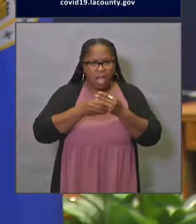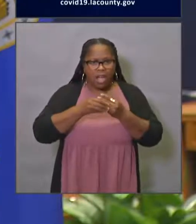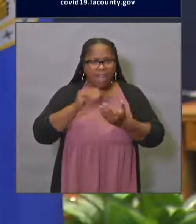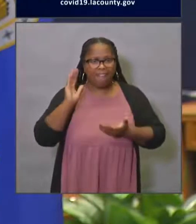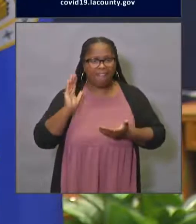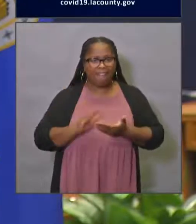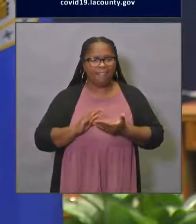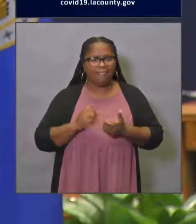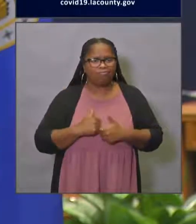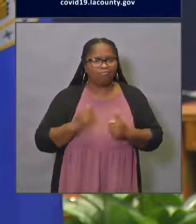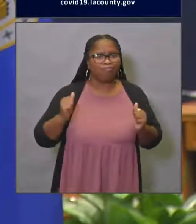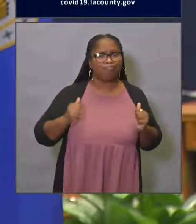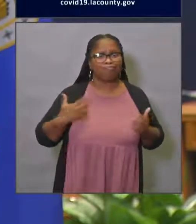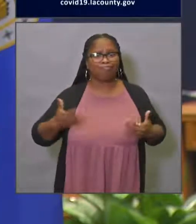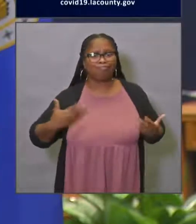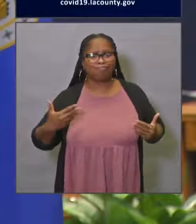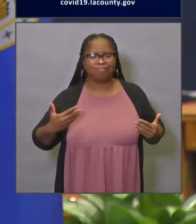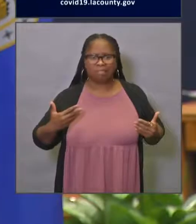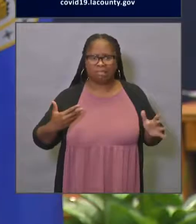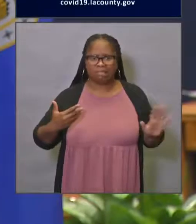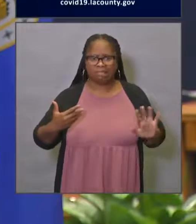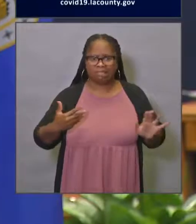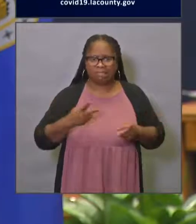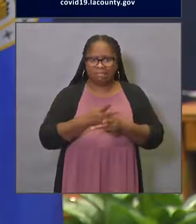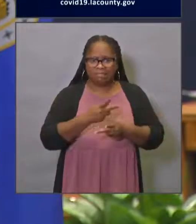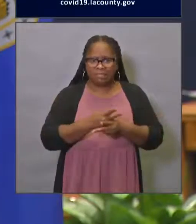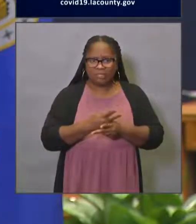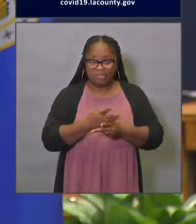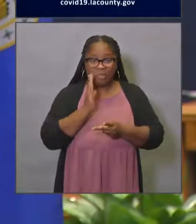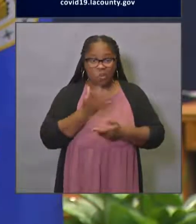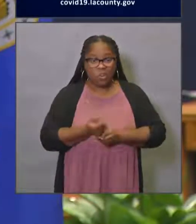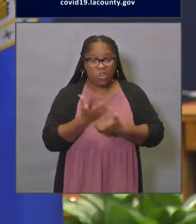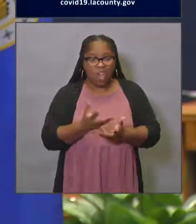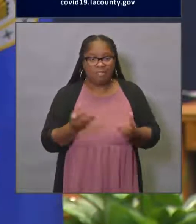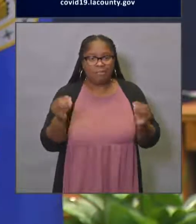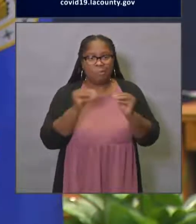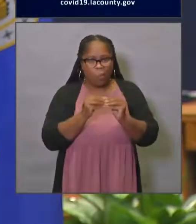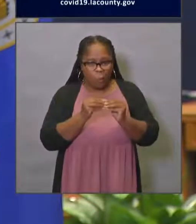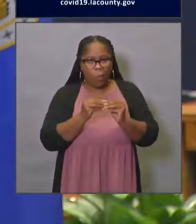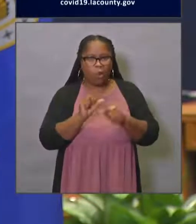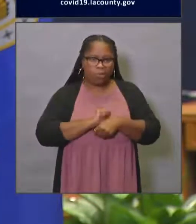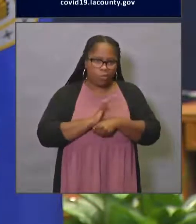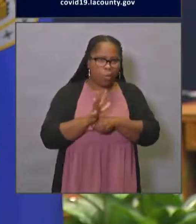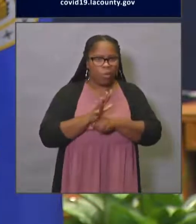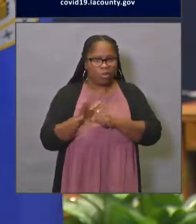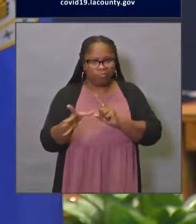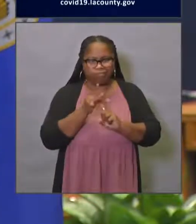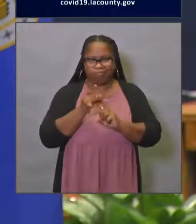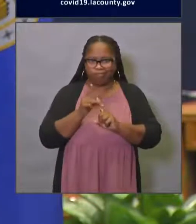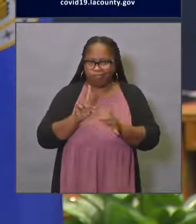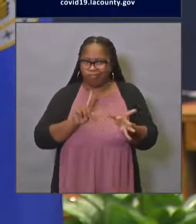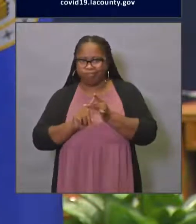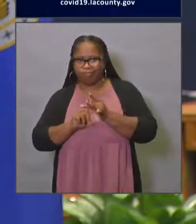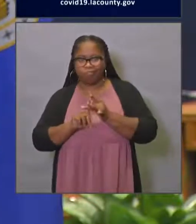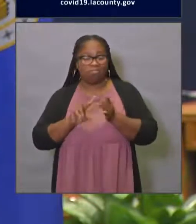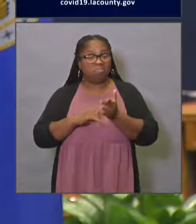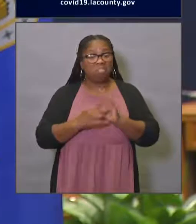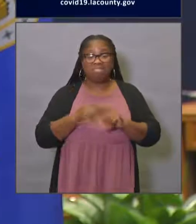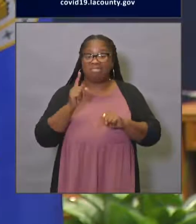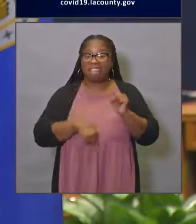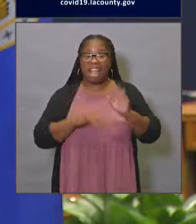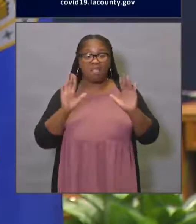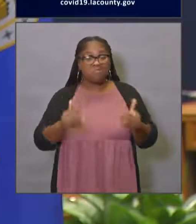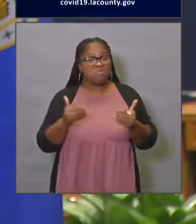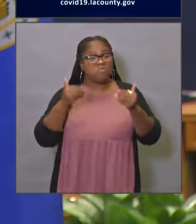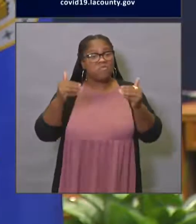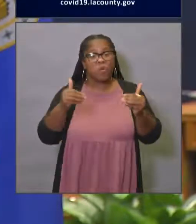do, it will only result in more cases, and that makes it difficult for us to move forward in our recovery, and it